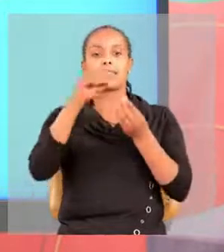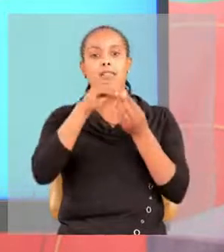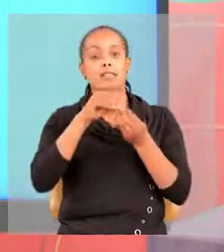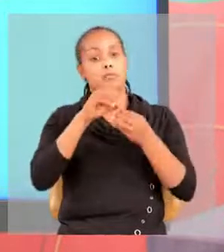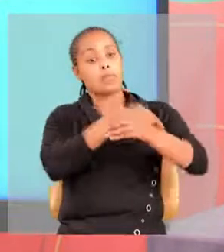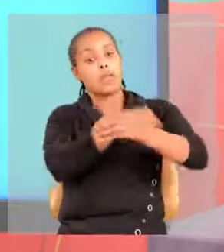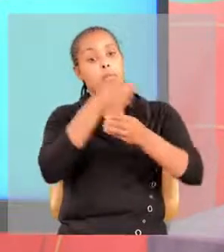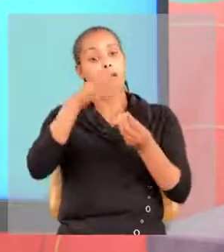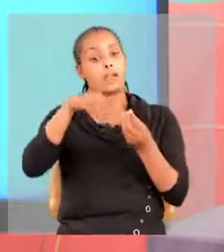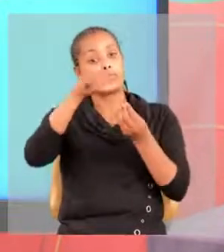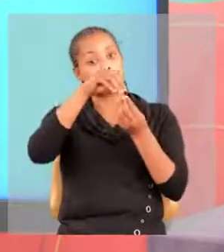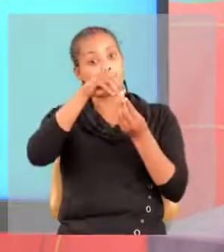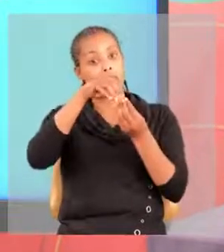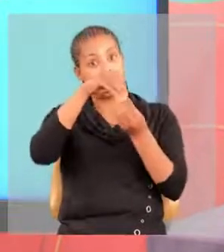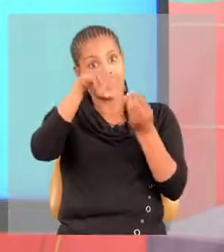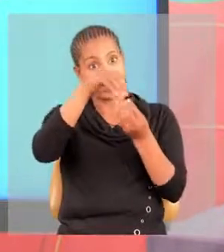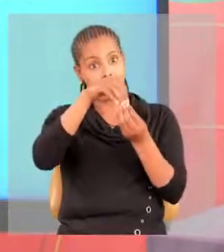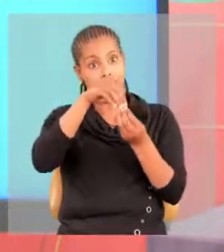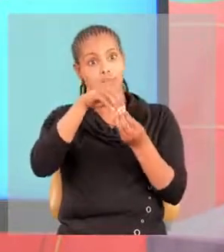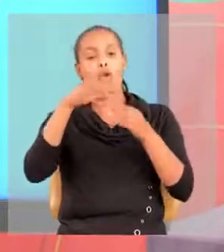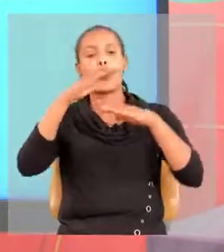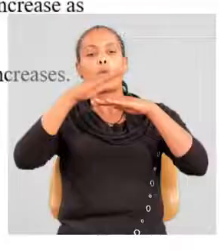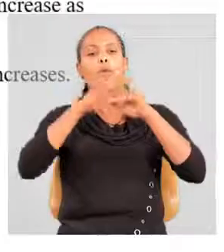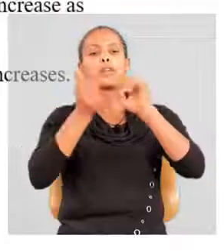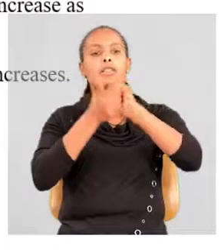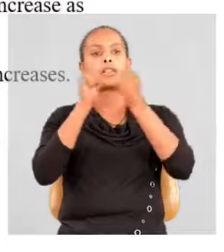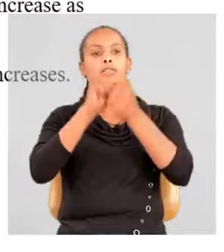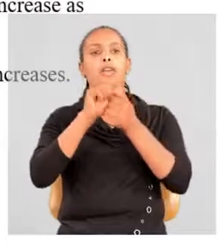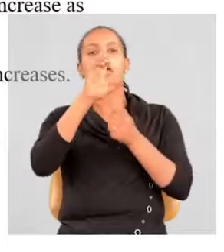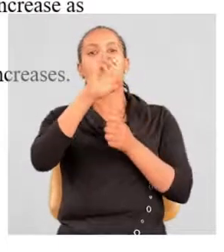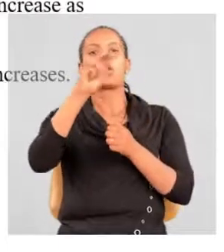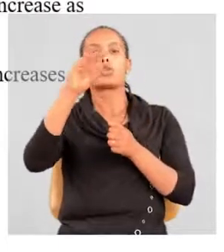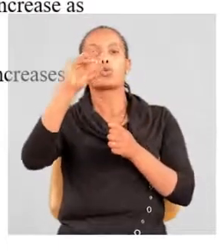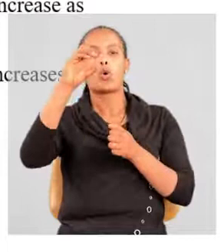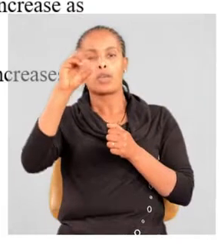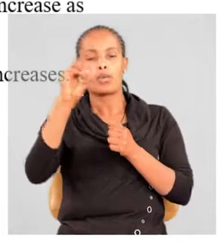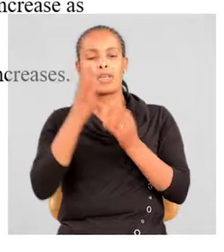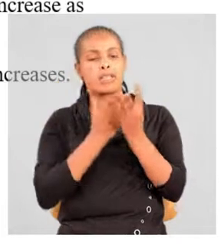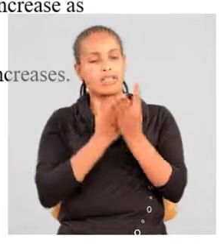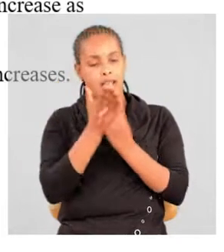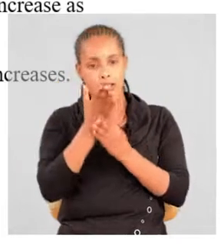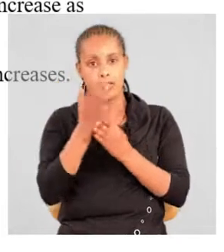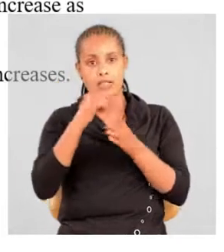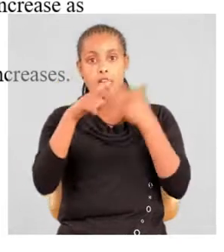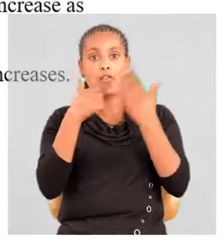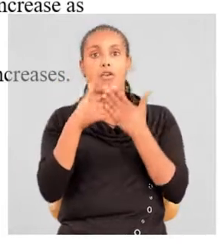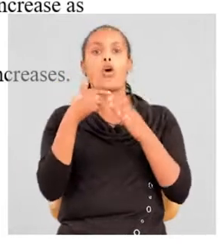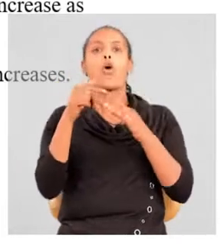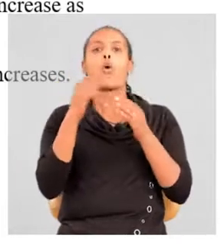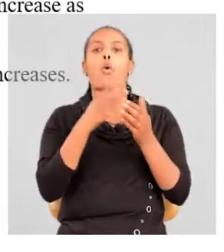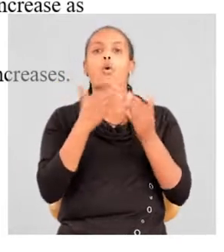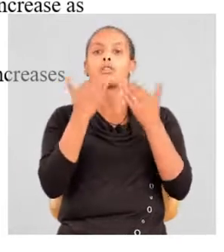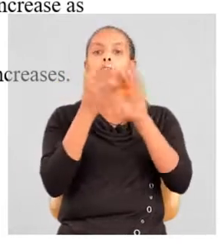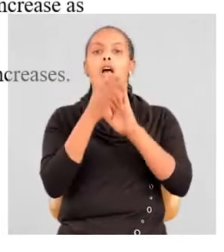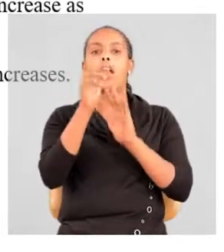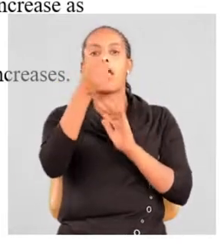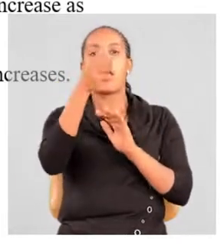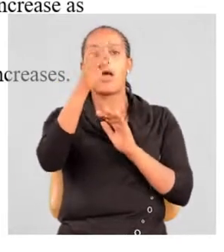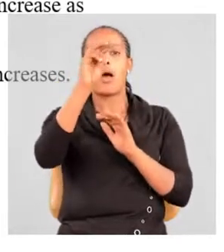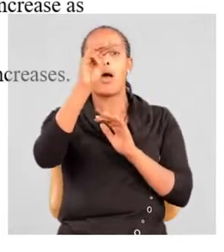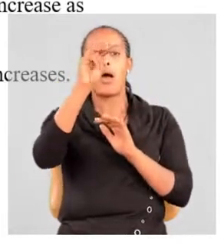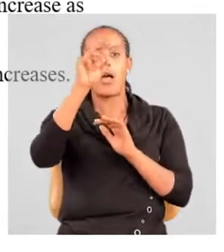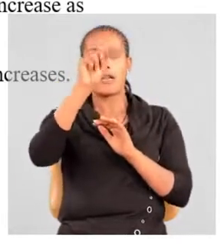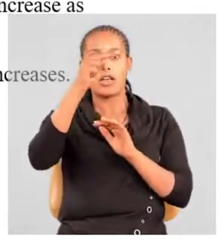temperature of this equilibrium reaction increase, equilibrium shift to endothermic side. Therefore, concentration of ammonia